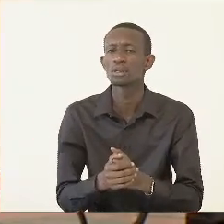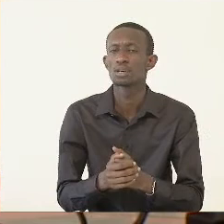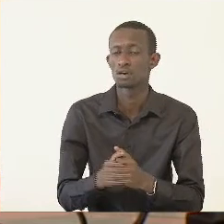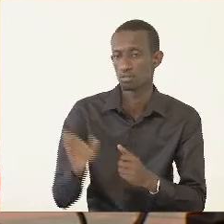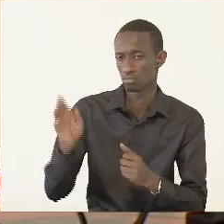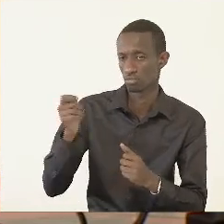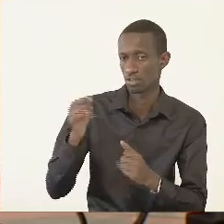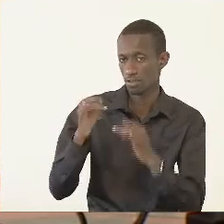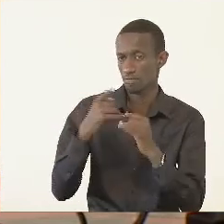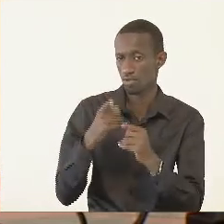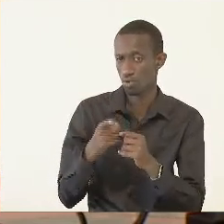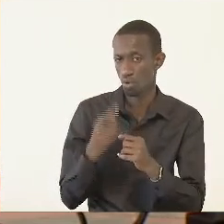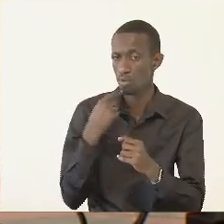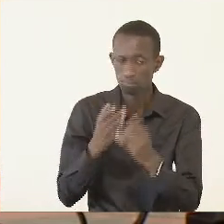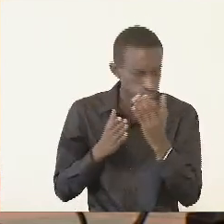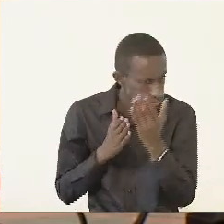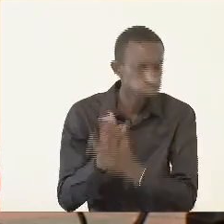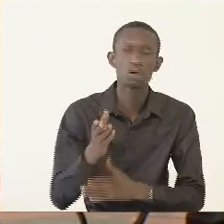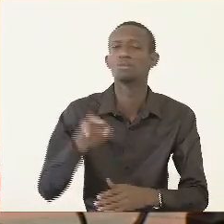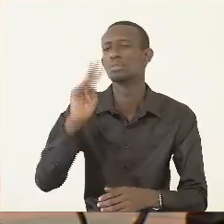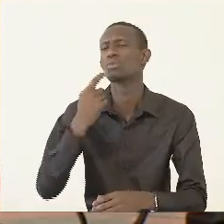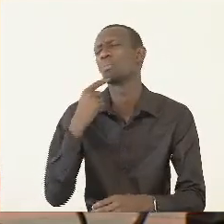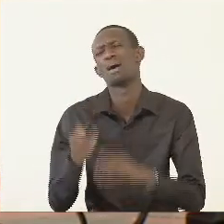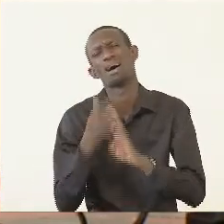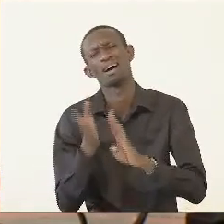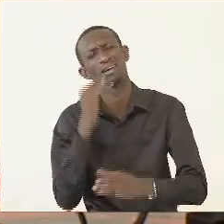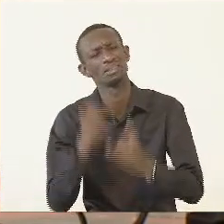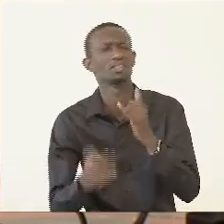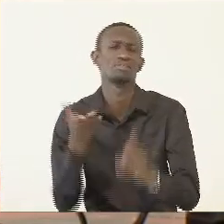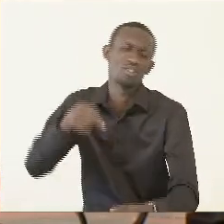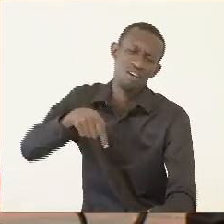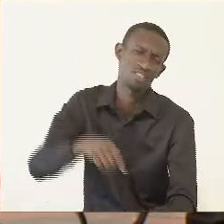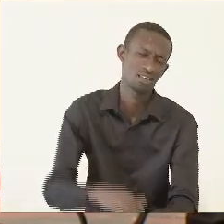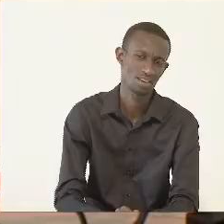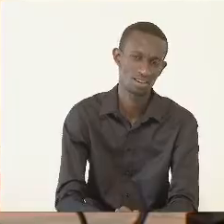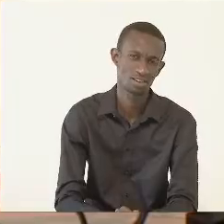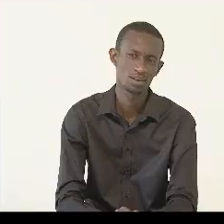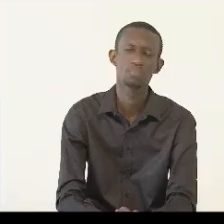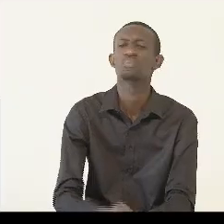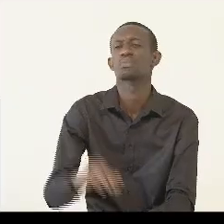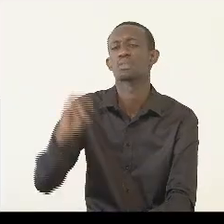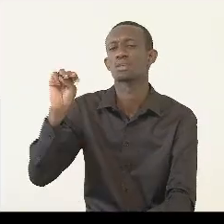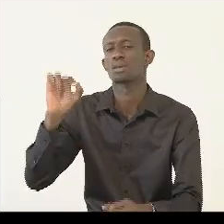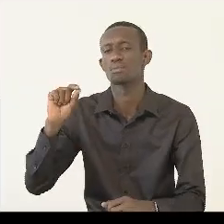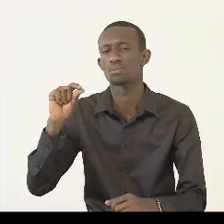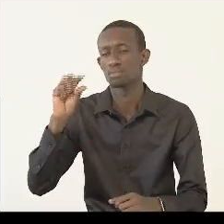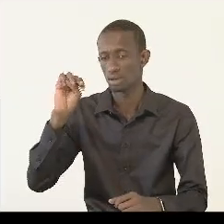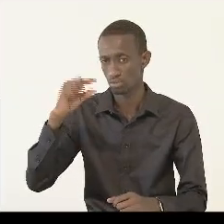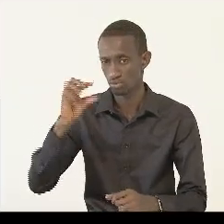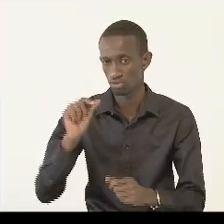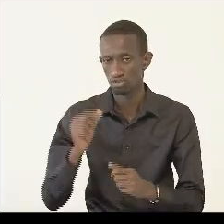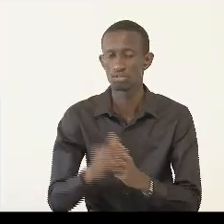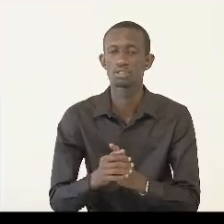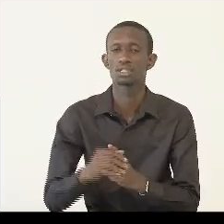to go straight to the answer, you should have finished this by now. Come on. A with T, C,